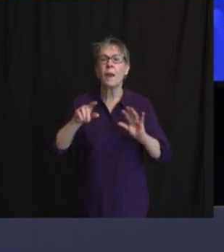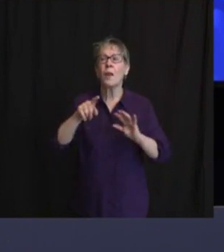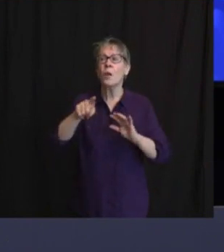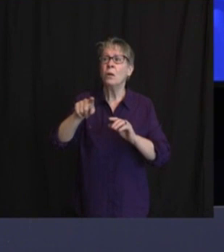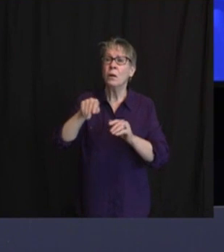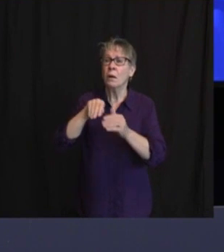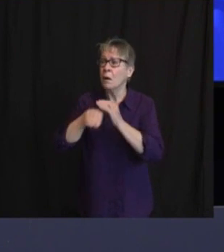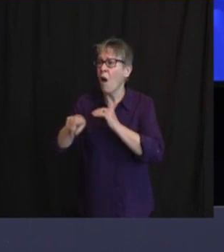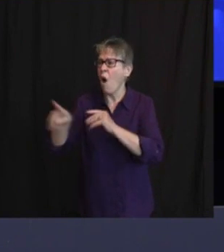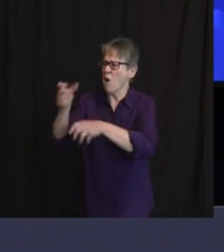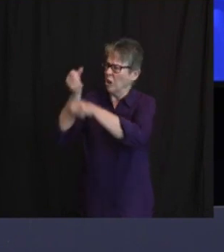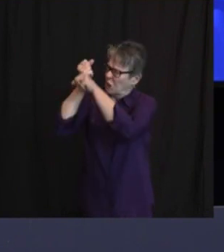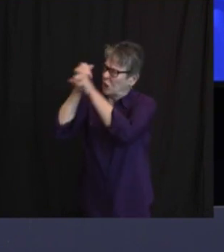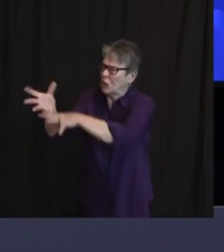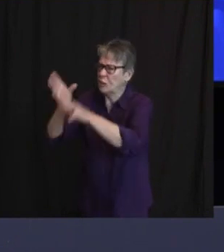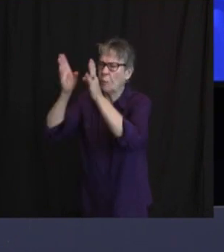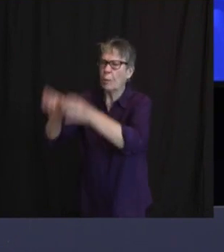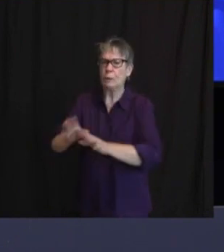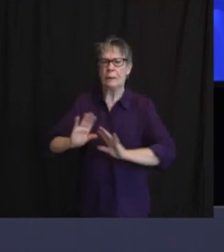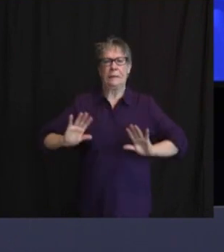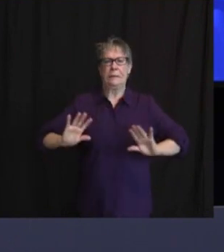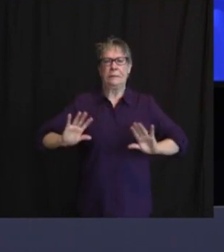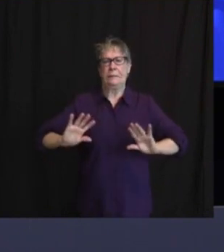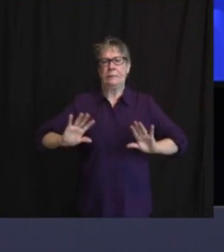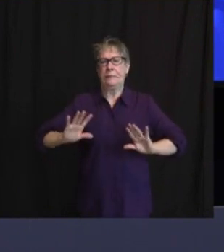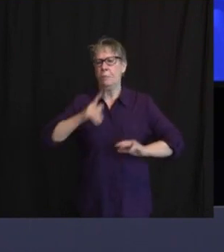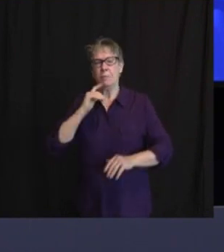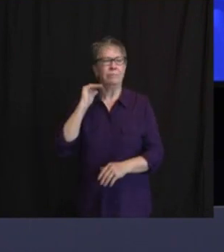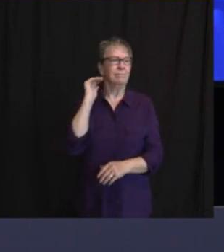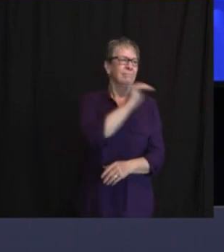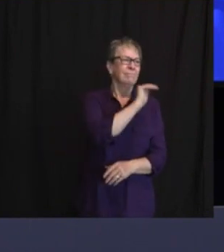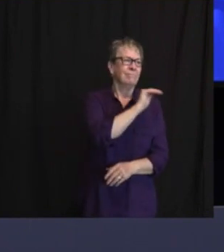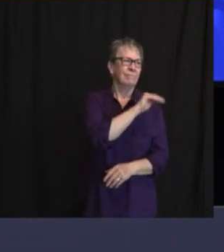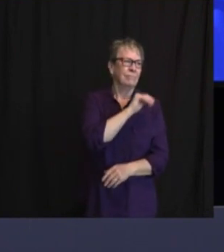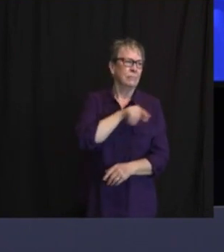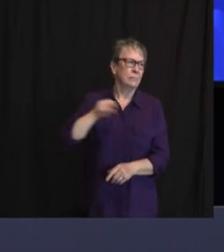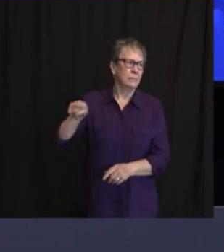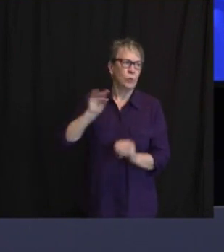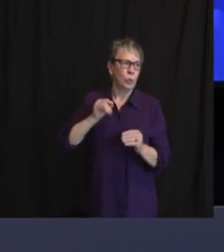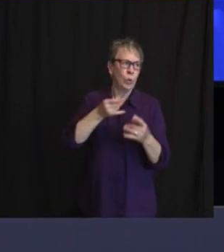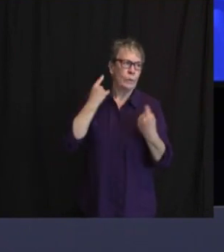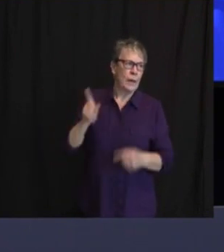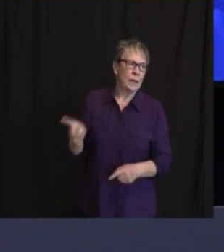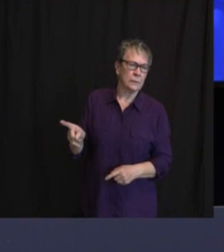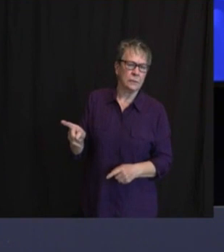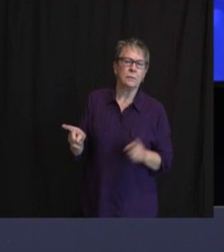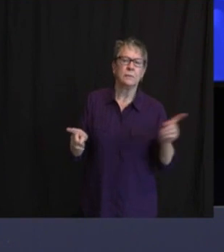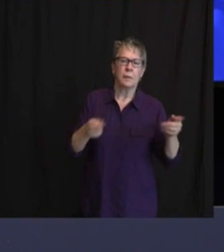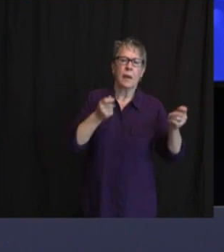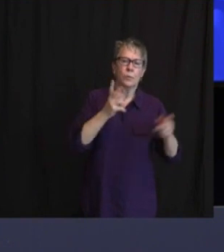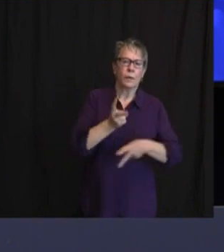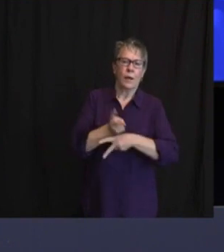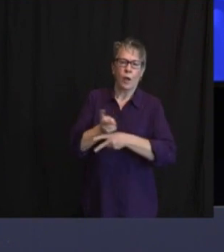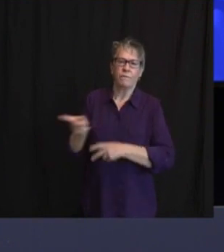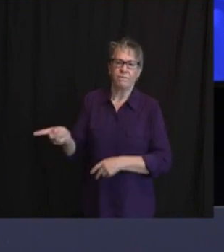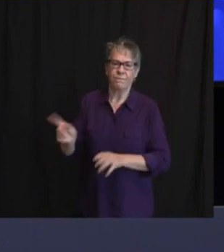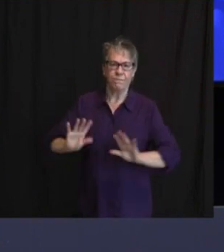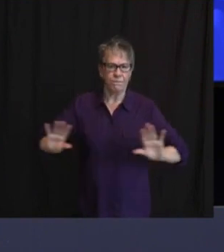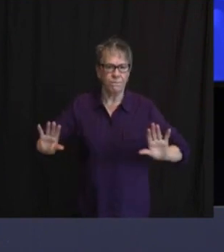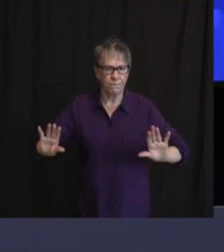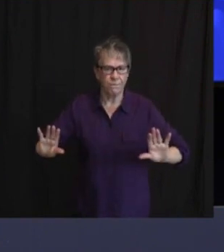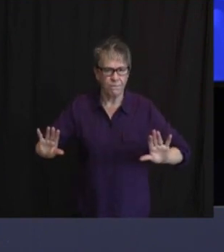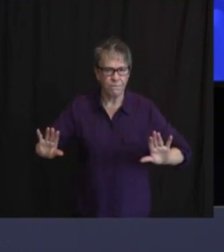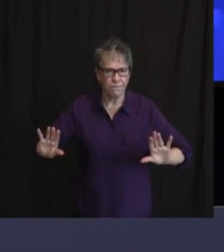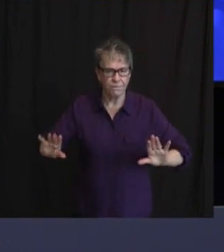can just add to John's question about the task force that the commissioner chairs, right out of the gate, we laid the incident